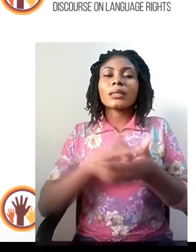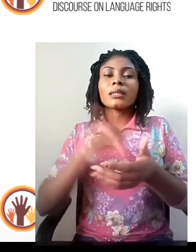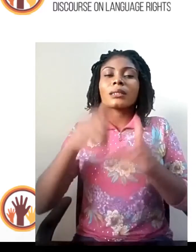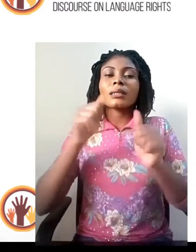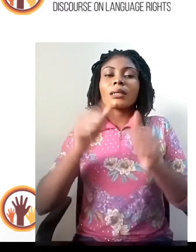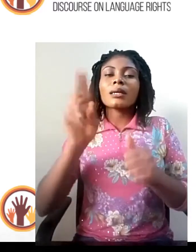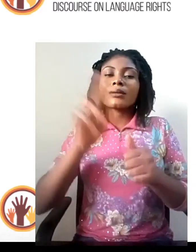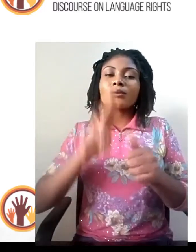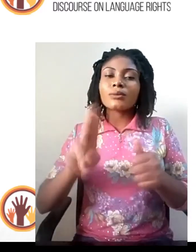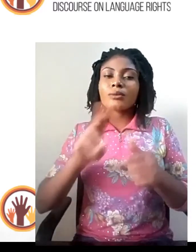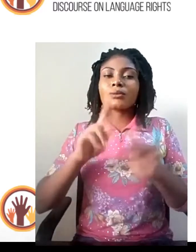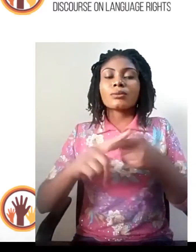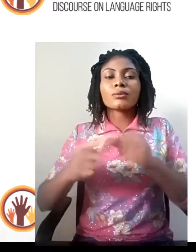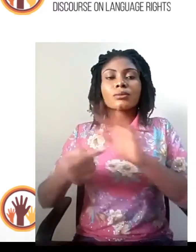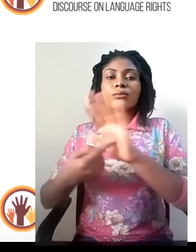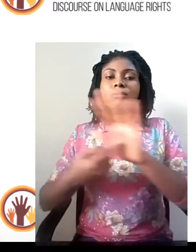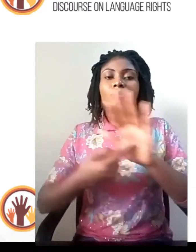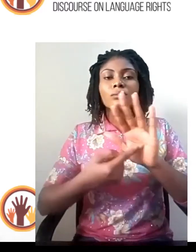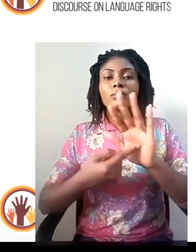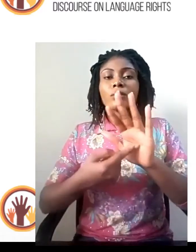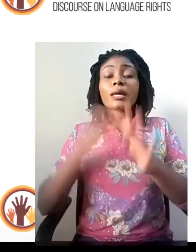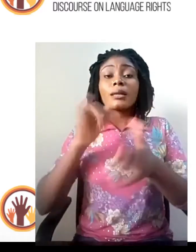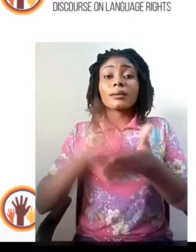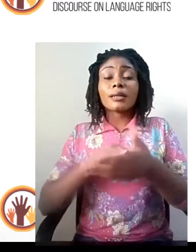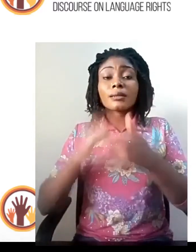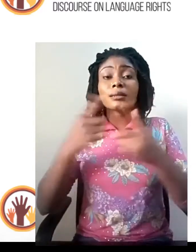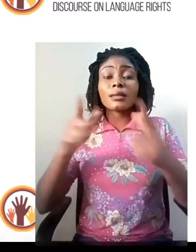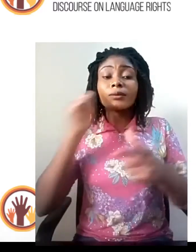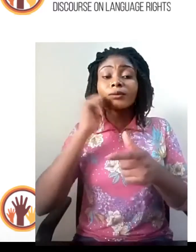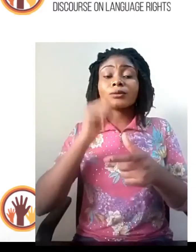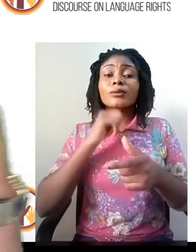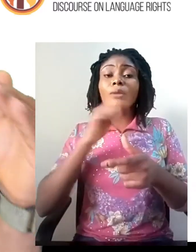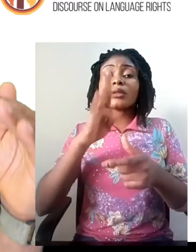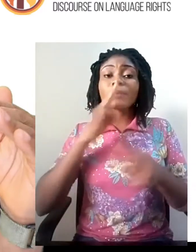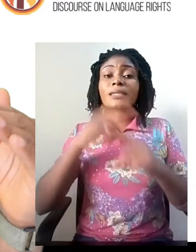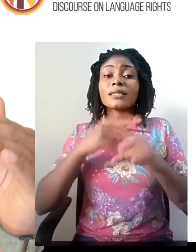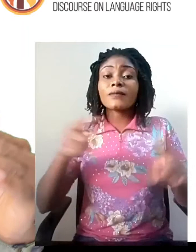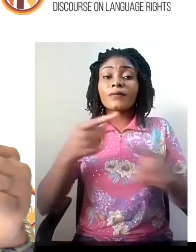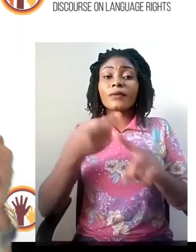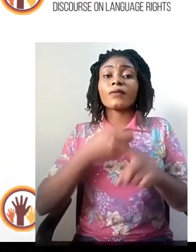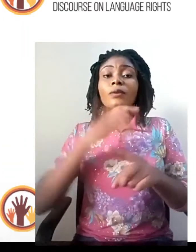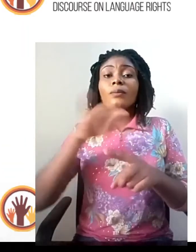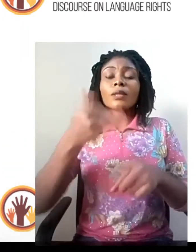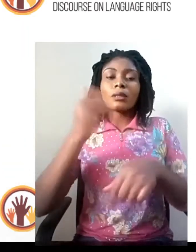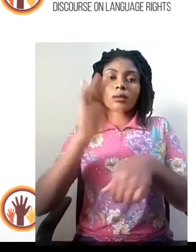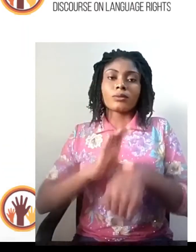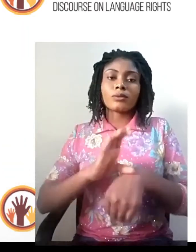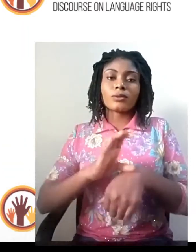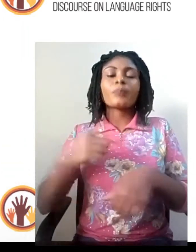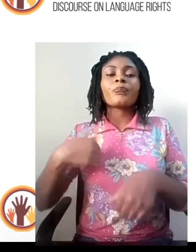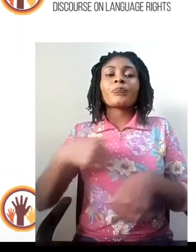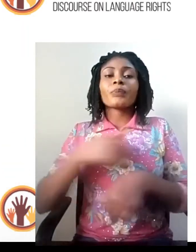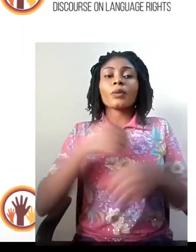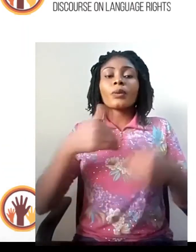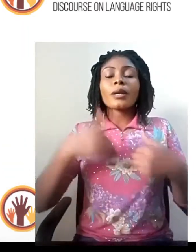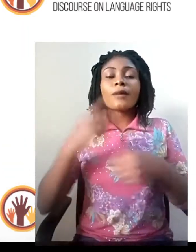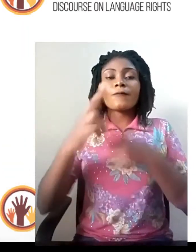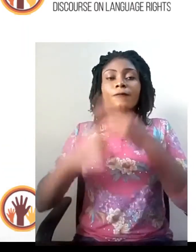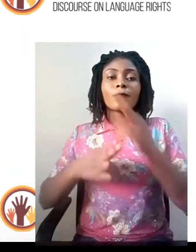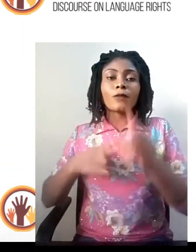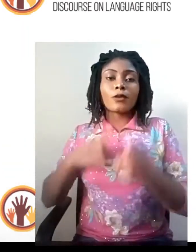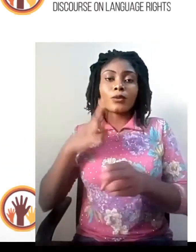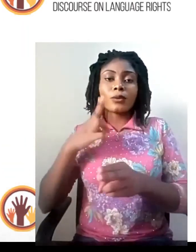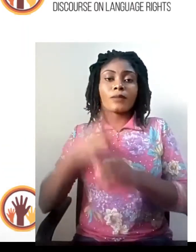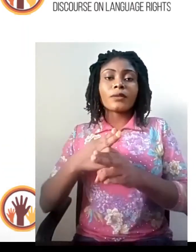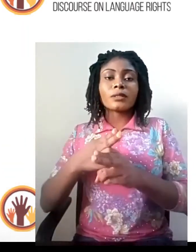not be different from their culture. We have universal cultures, we have specific cultures